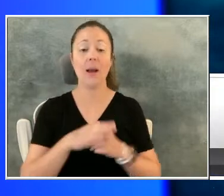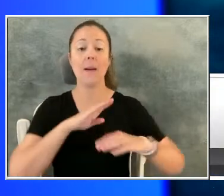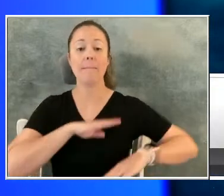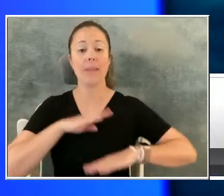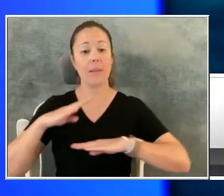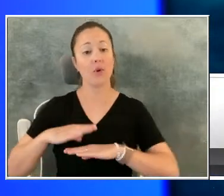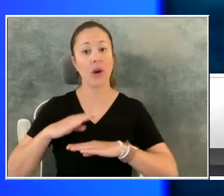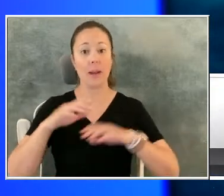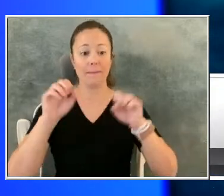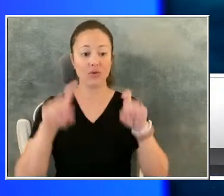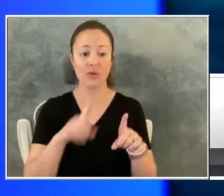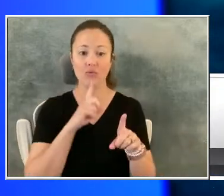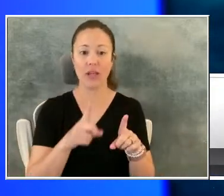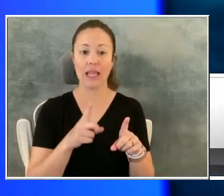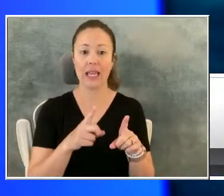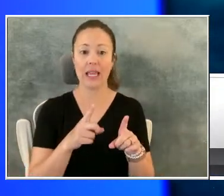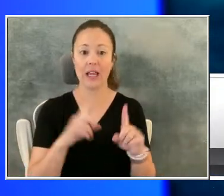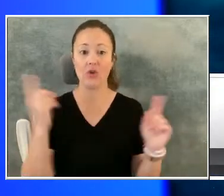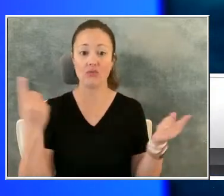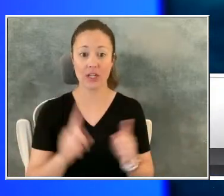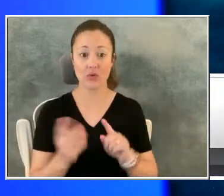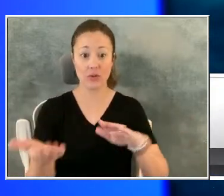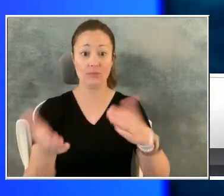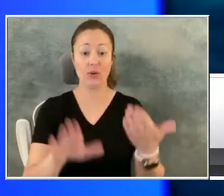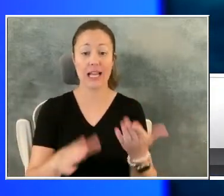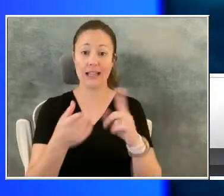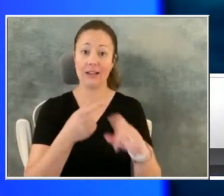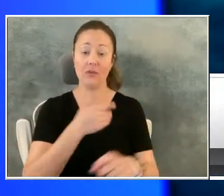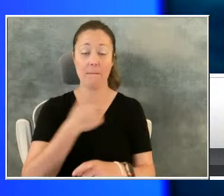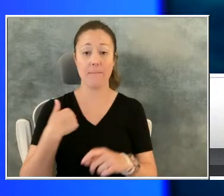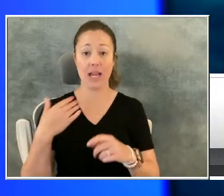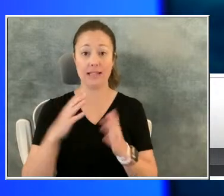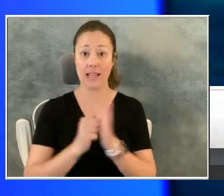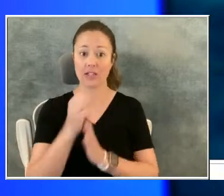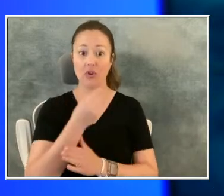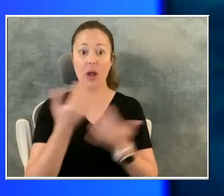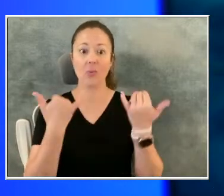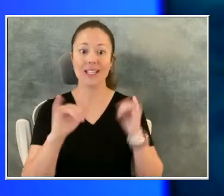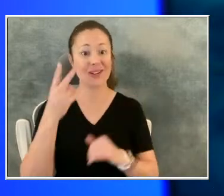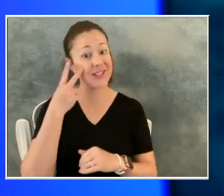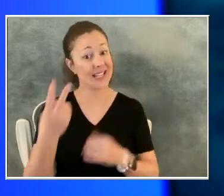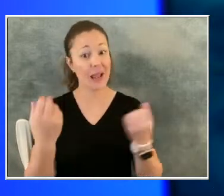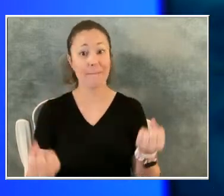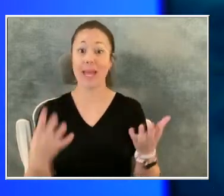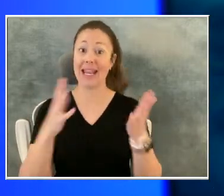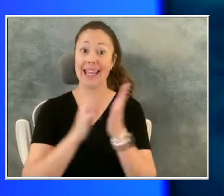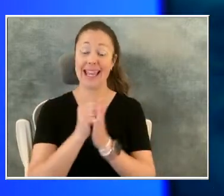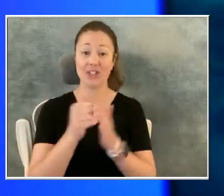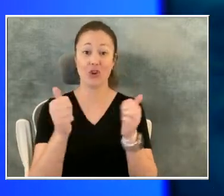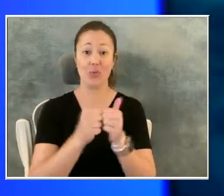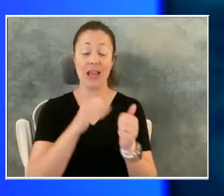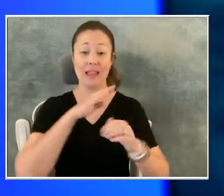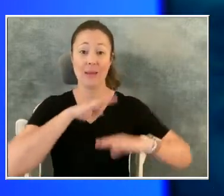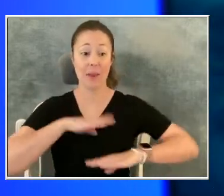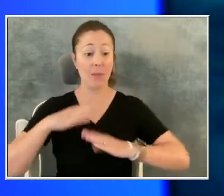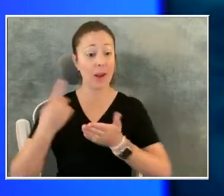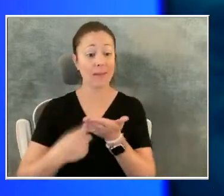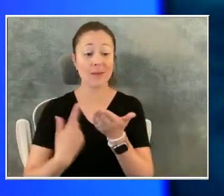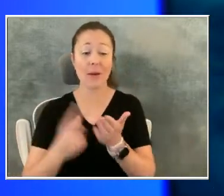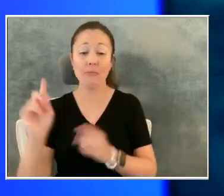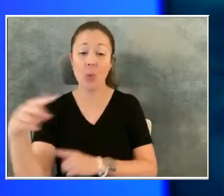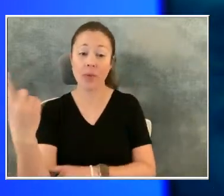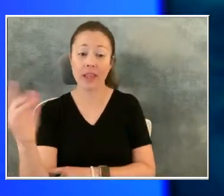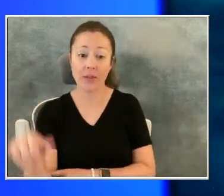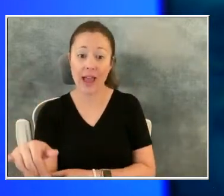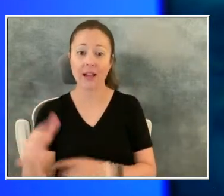reduce mortality from breast cancer, and we still see many cancers on mammogram, sometimes only on mammogram. So mammogram still